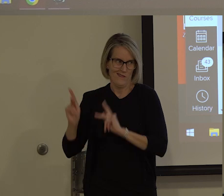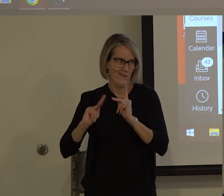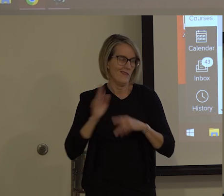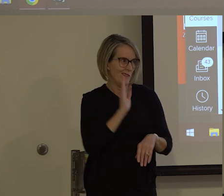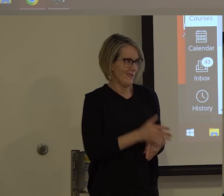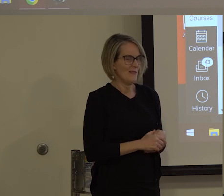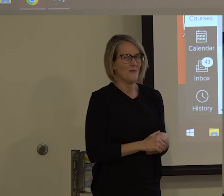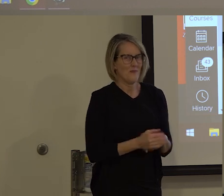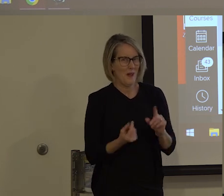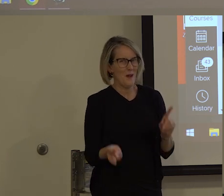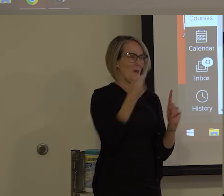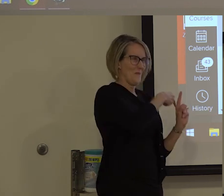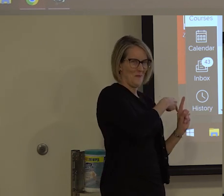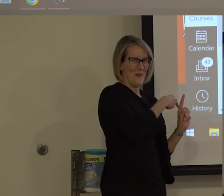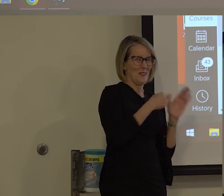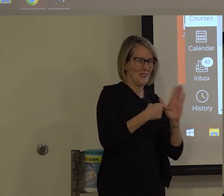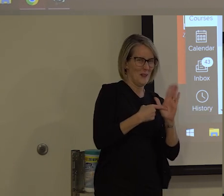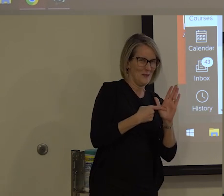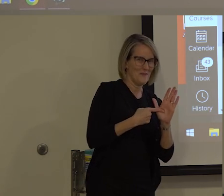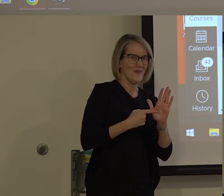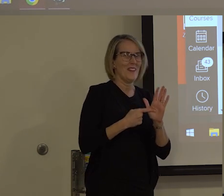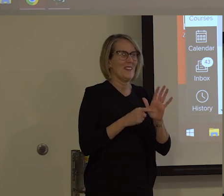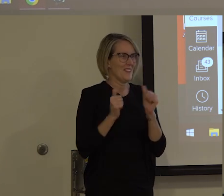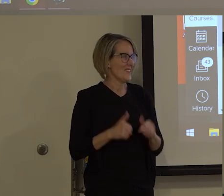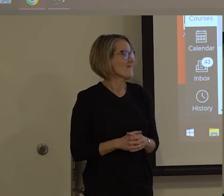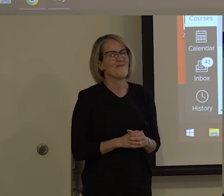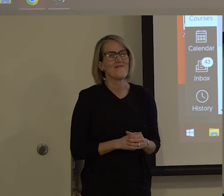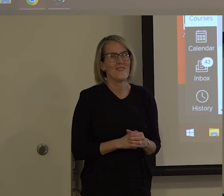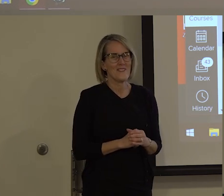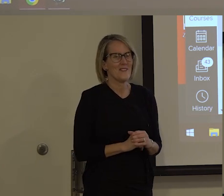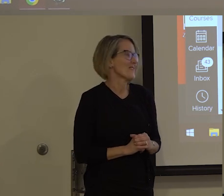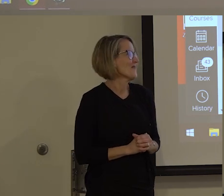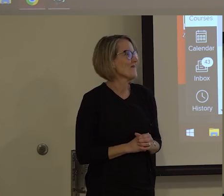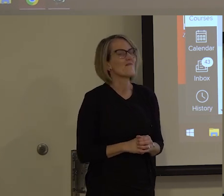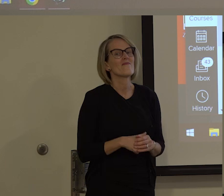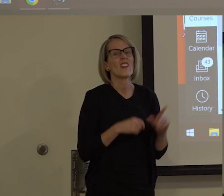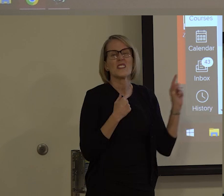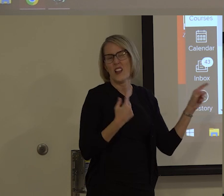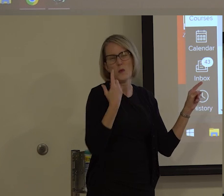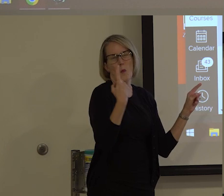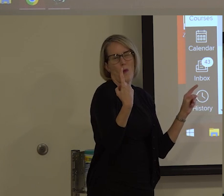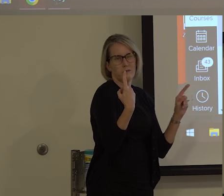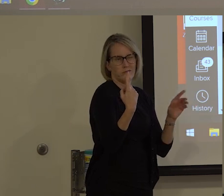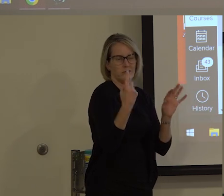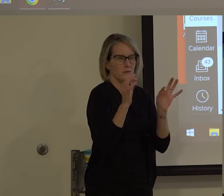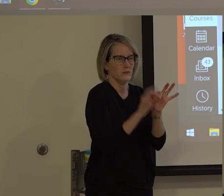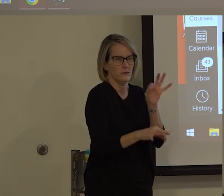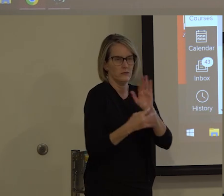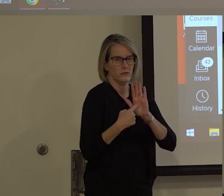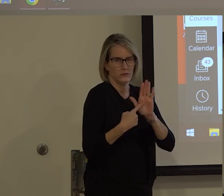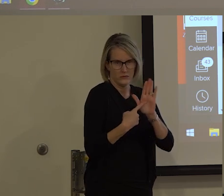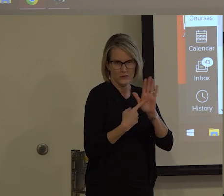okay, I'm gonna get back to examples and then we can talk more about that later. So this is just one example of a basic sort of